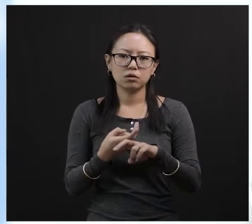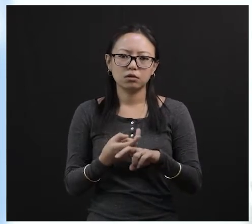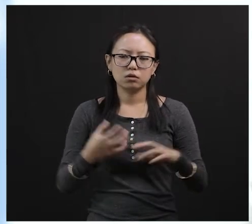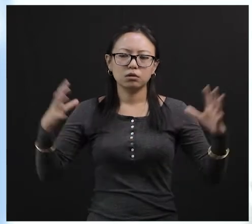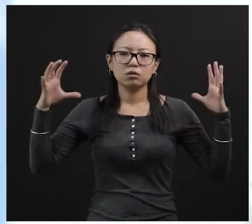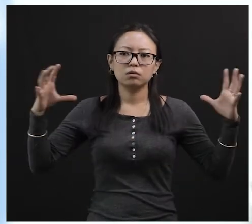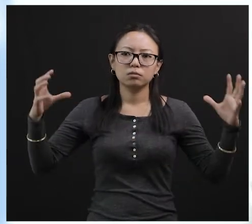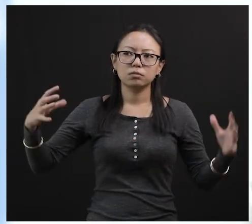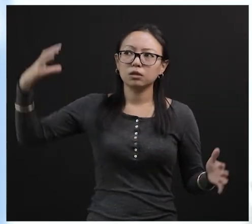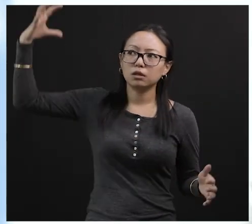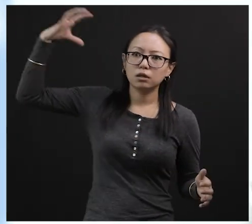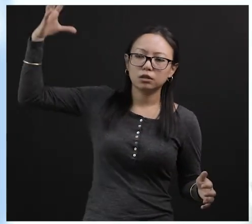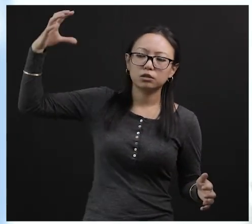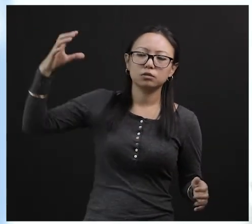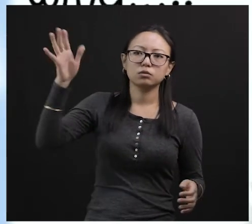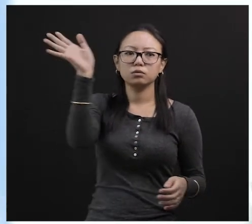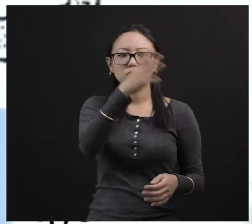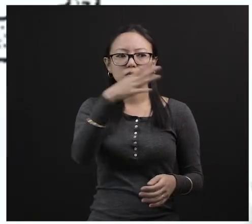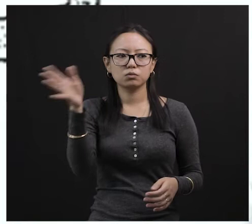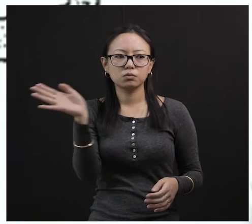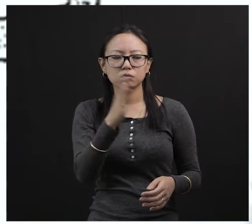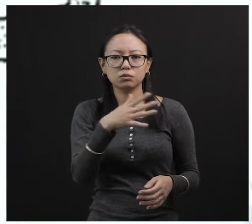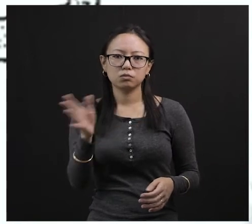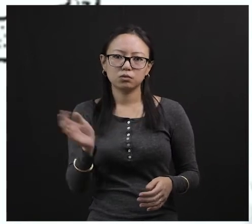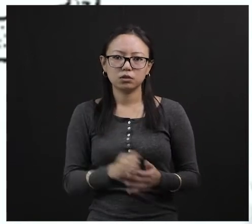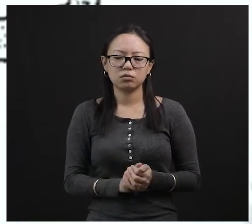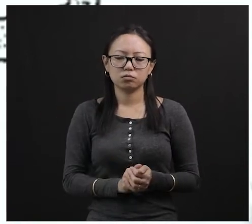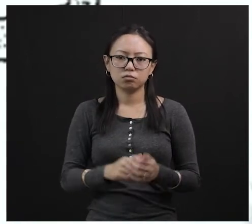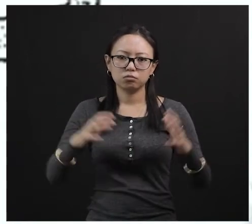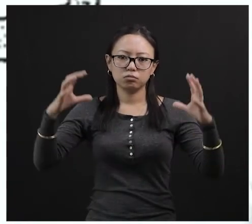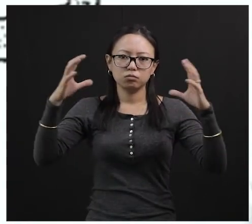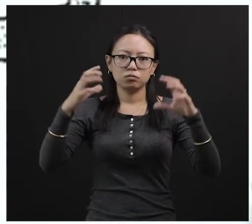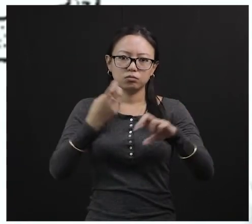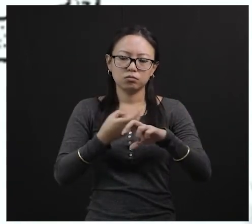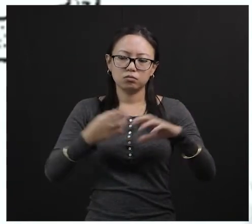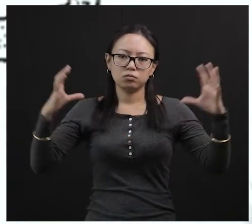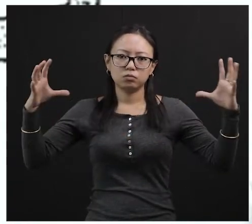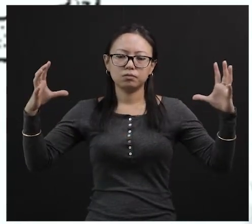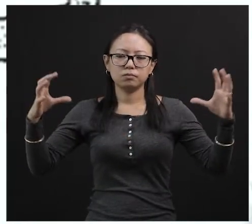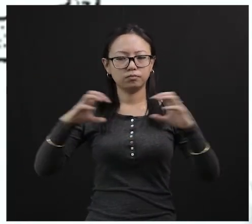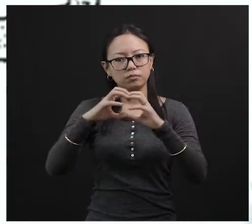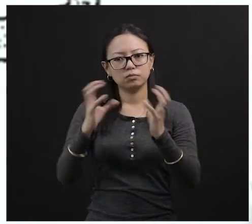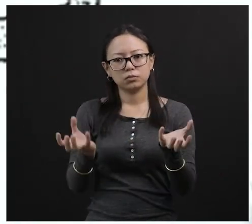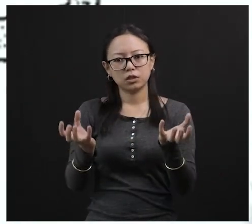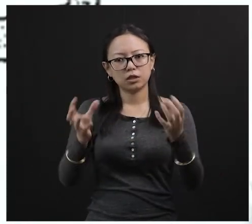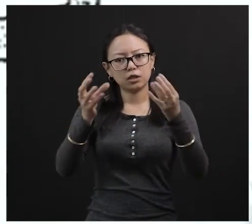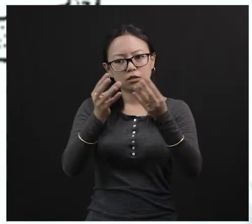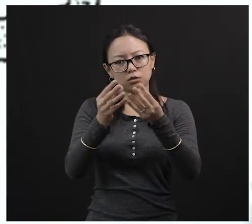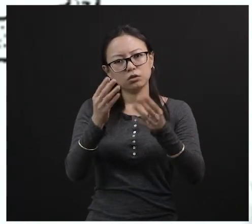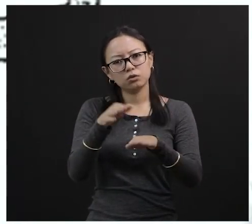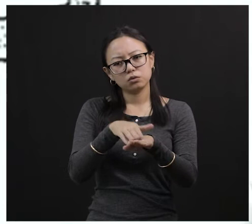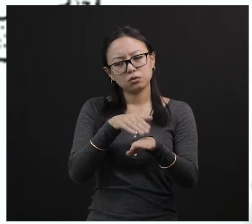of sun, wind. See, the big rock, the wind keeps blowing,